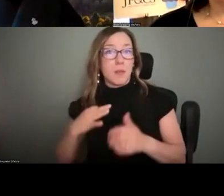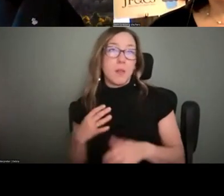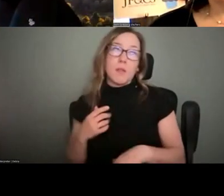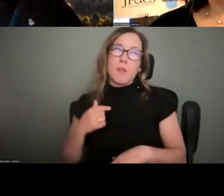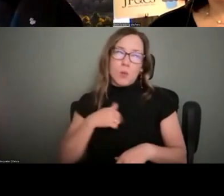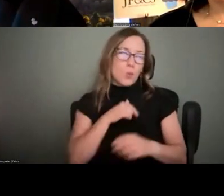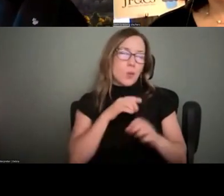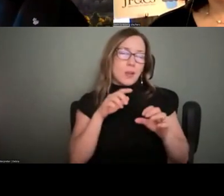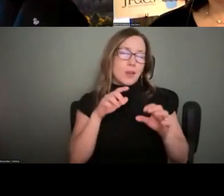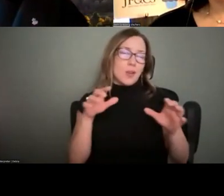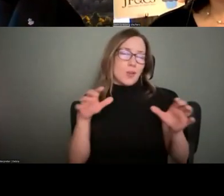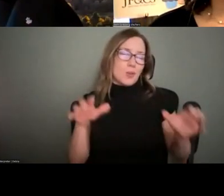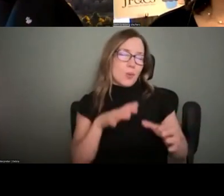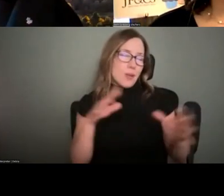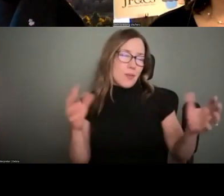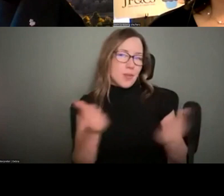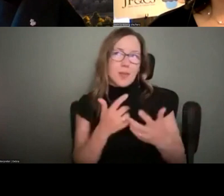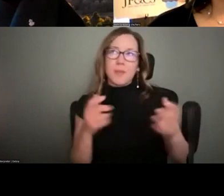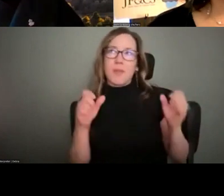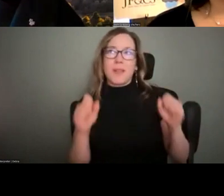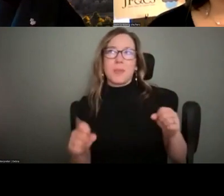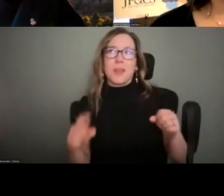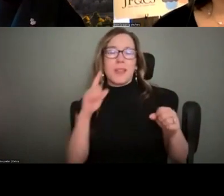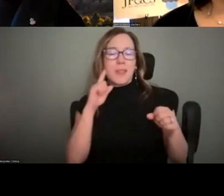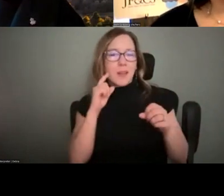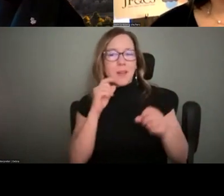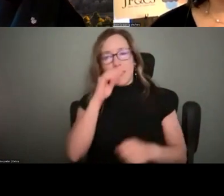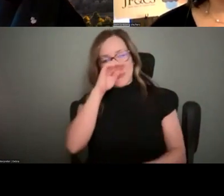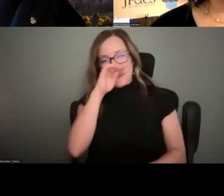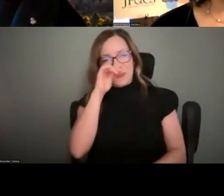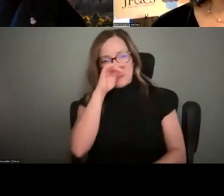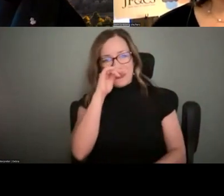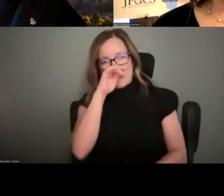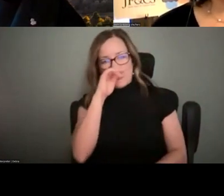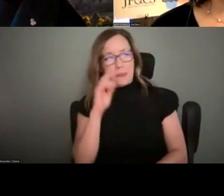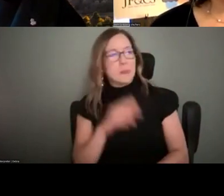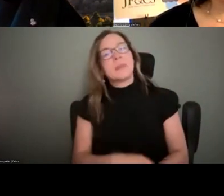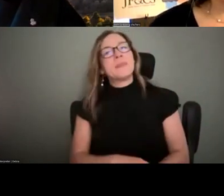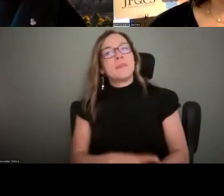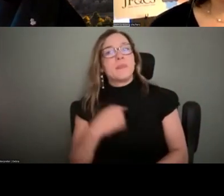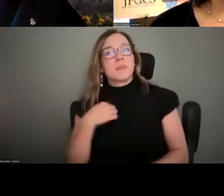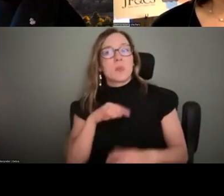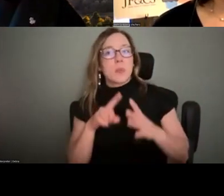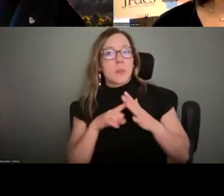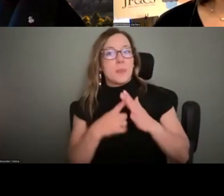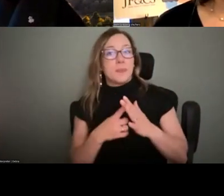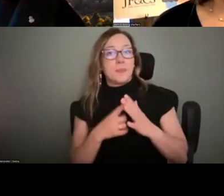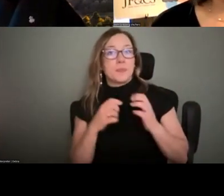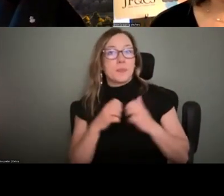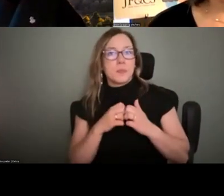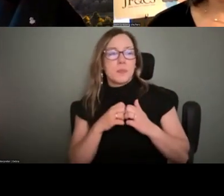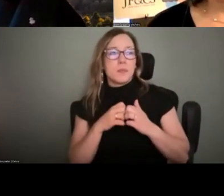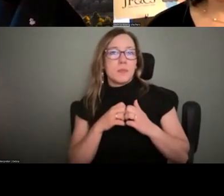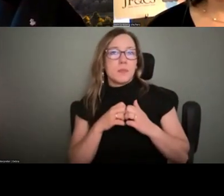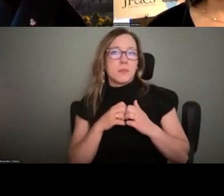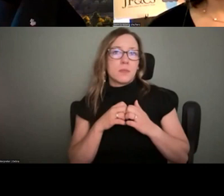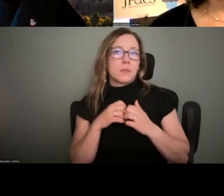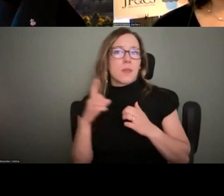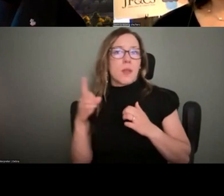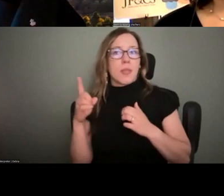possibly can think of. We start with our sort of 1,000 strong